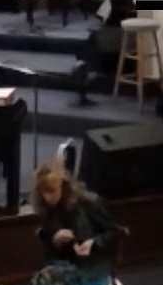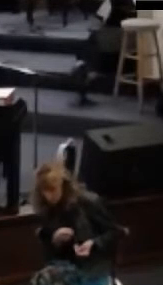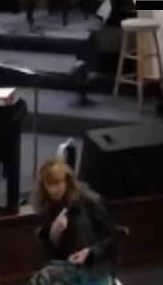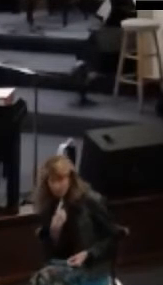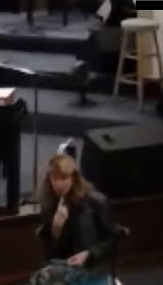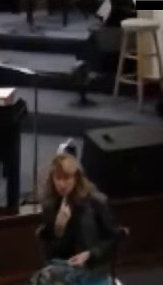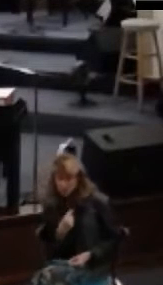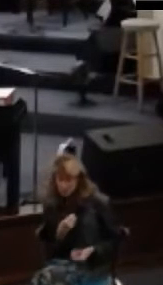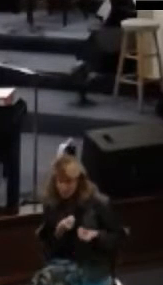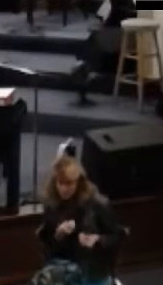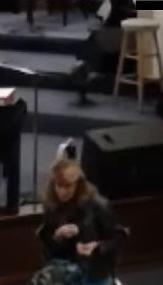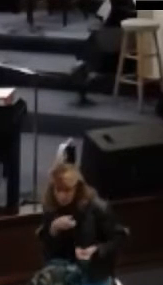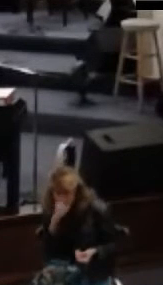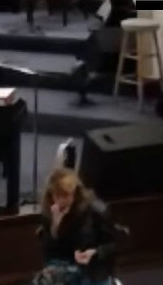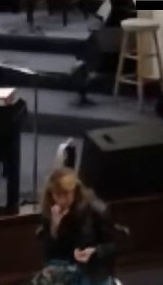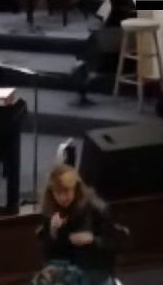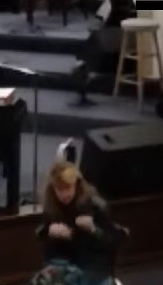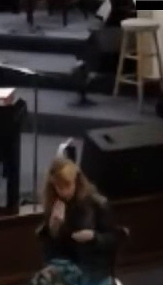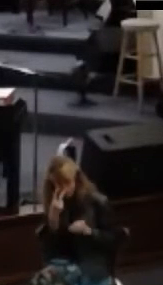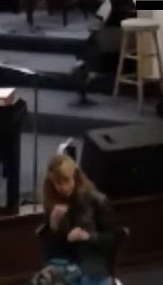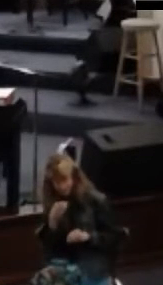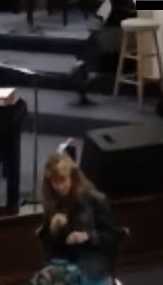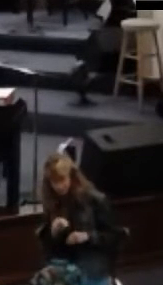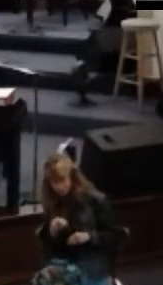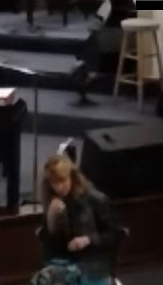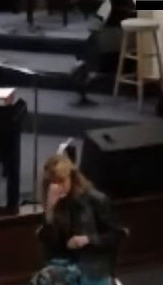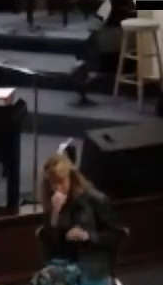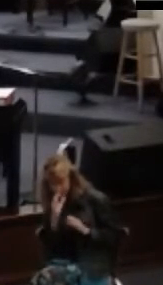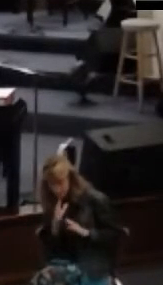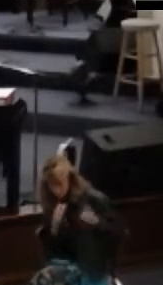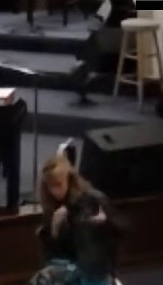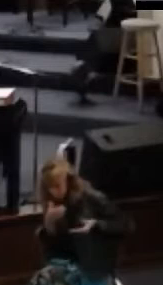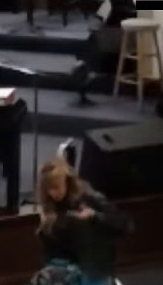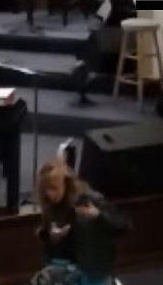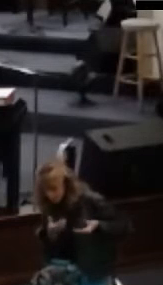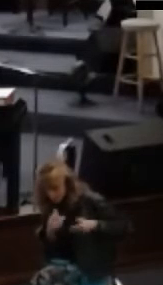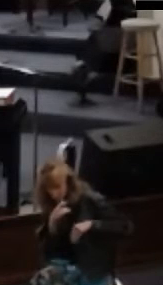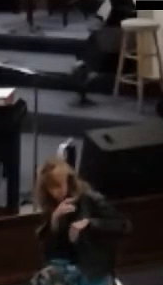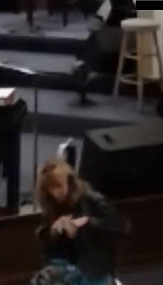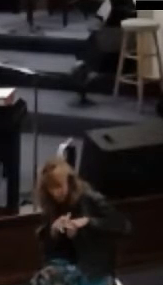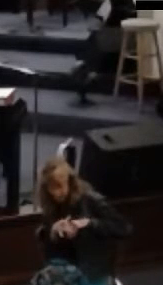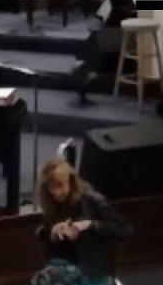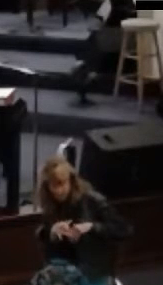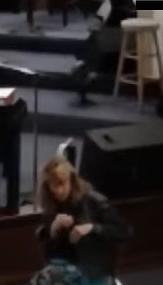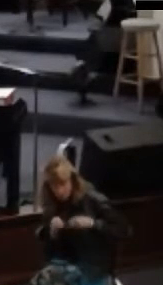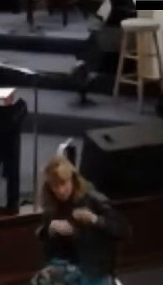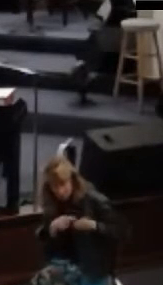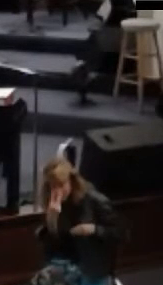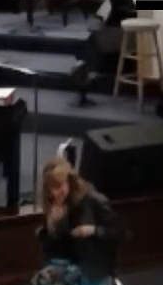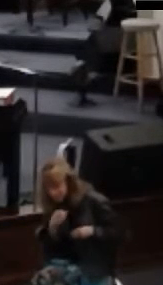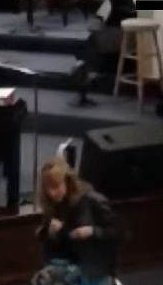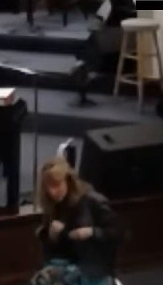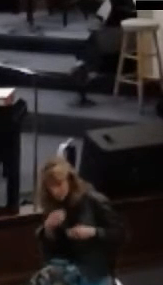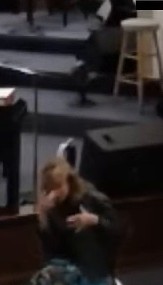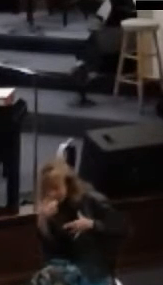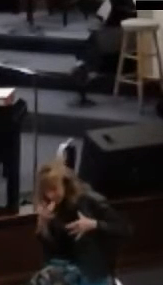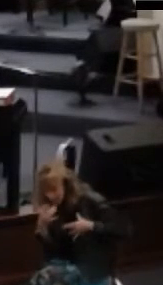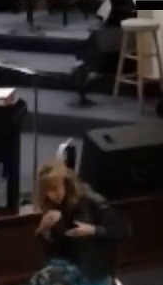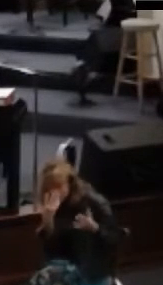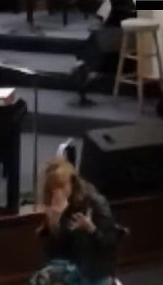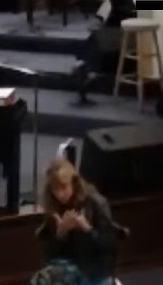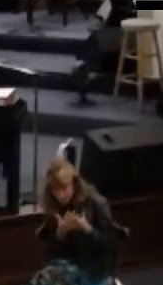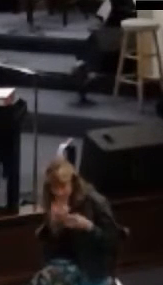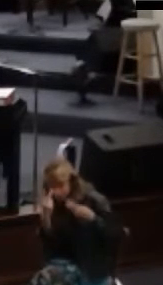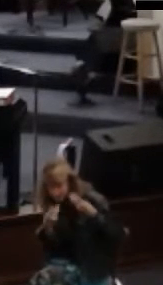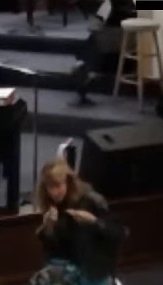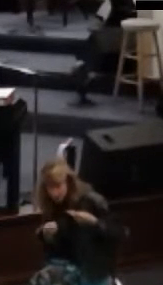thirsty and give you drink? And when did we see you a stranger and welcome you, or naked and clothe you? And when did we see you sick or in prison and visit